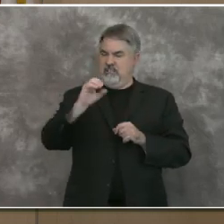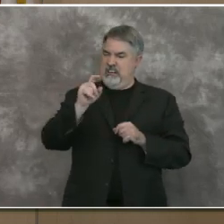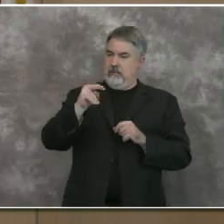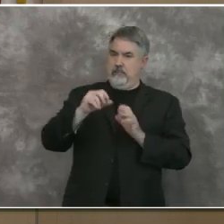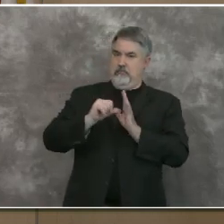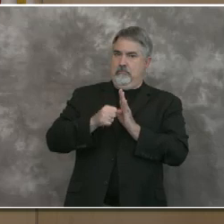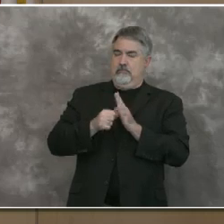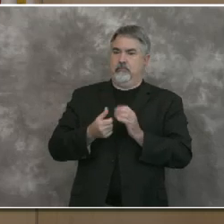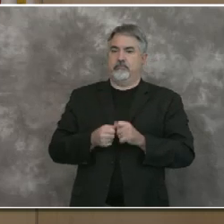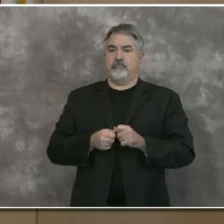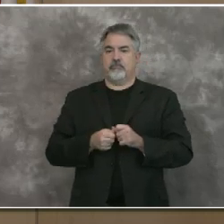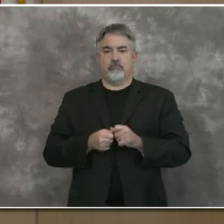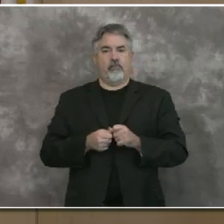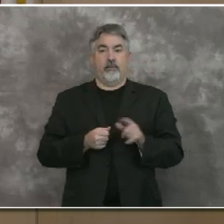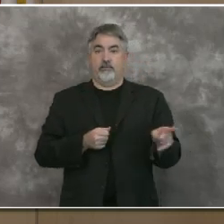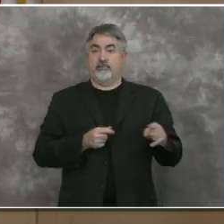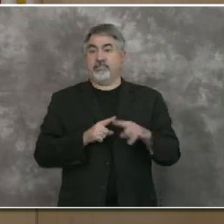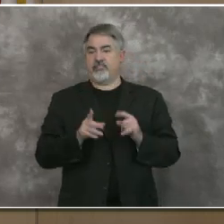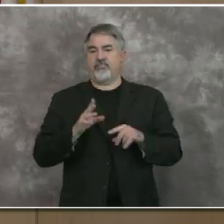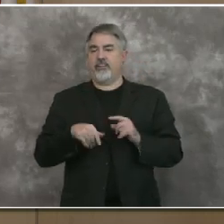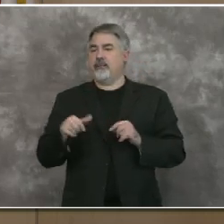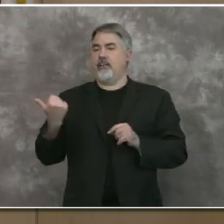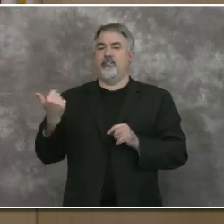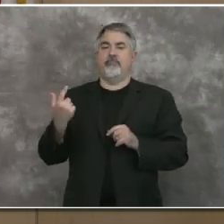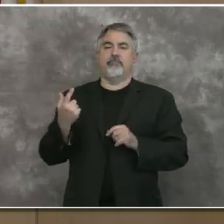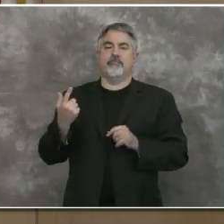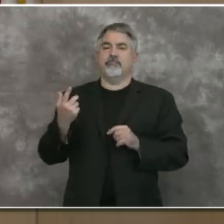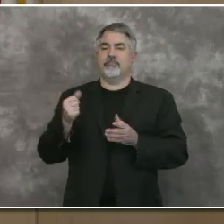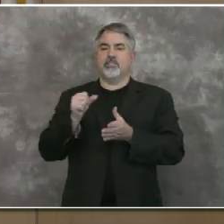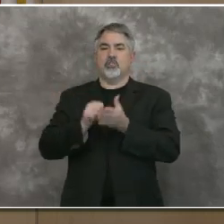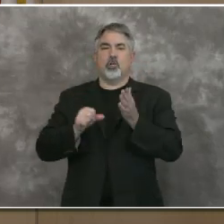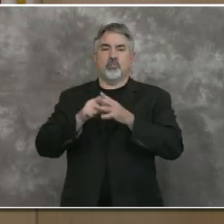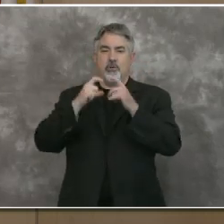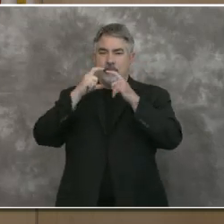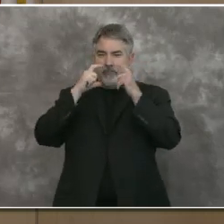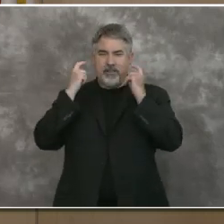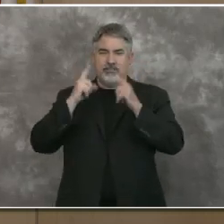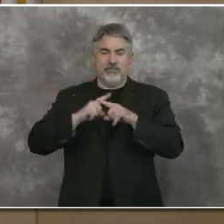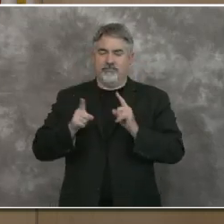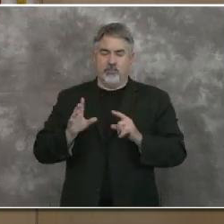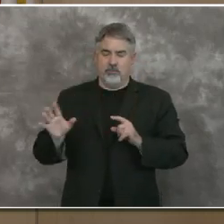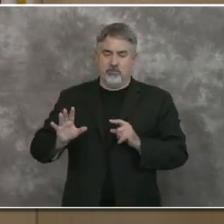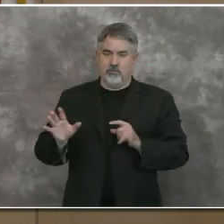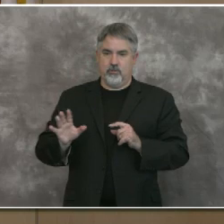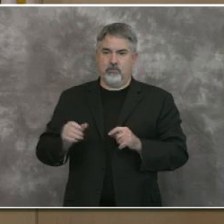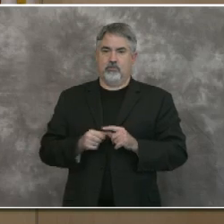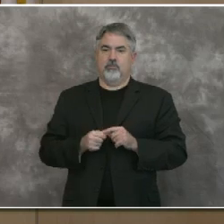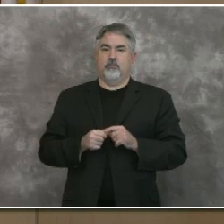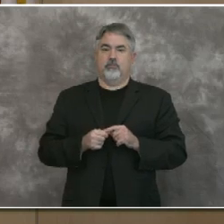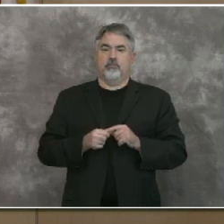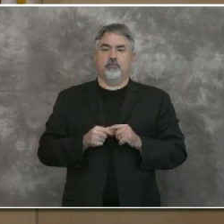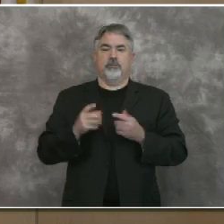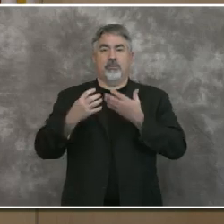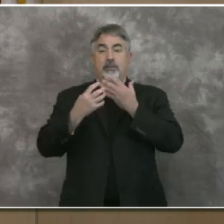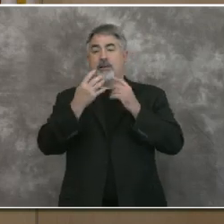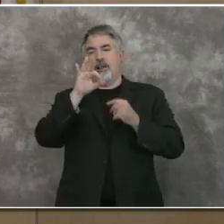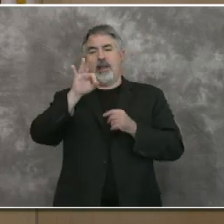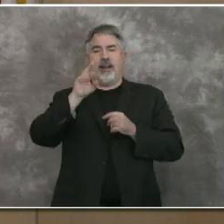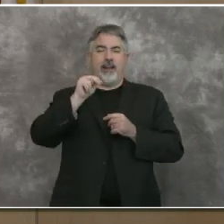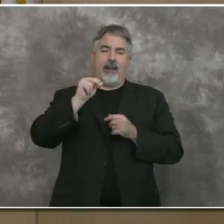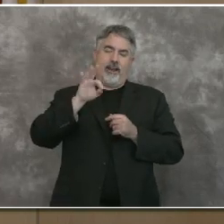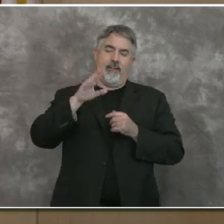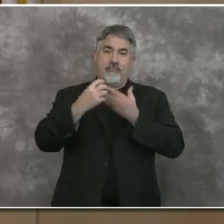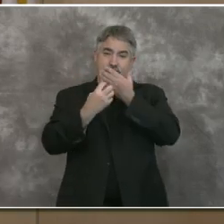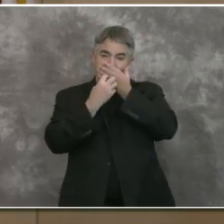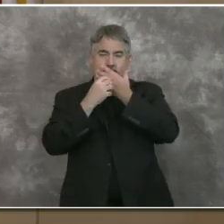totally different from the simple surgical mask and obviously from the N95 respirator. All right, thank you, Dr.